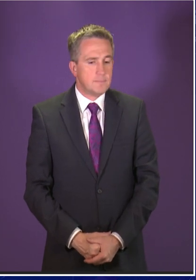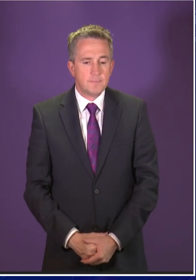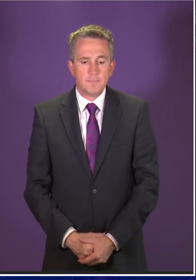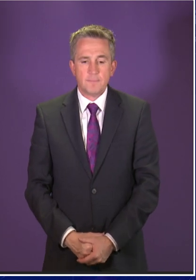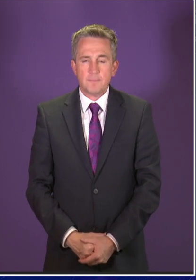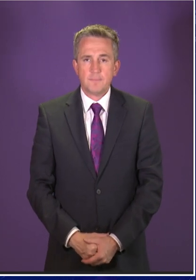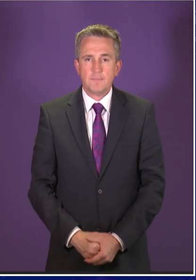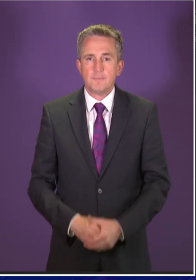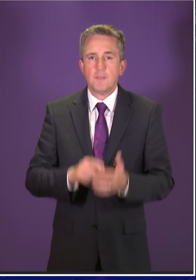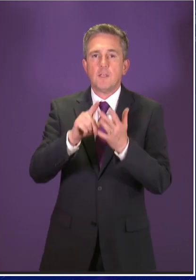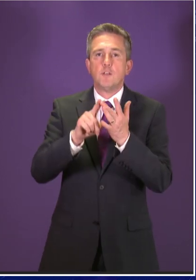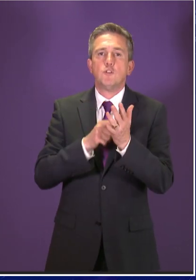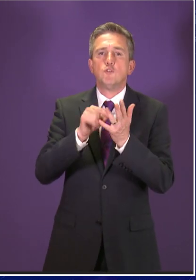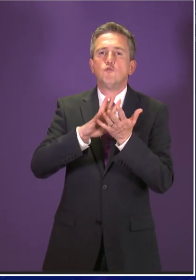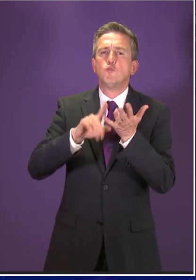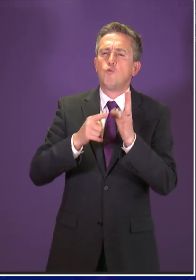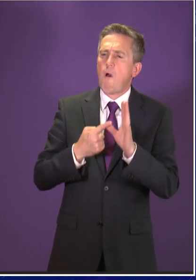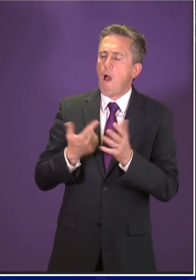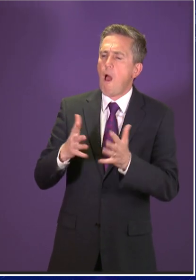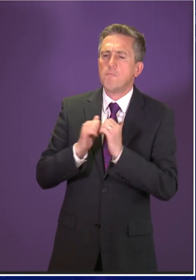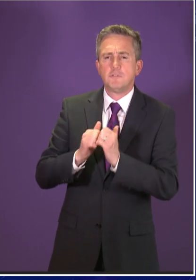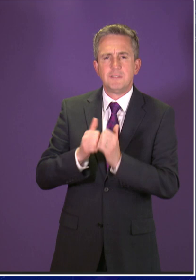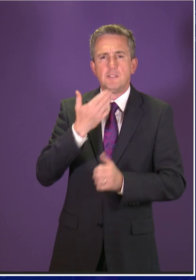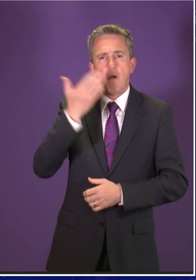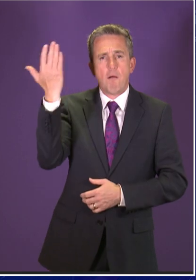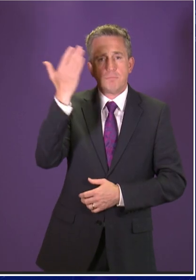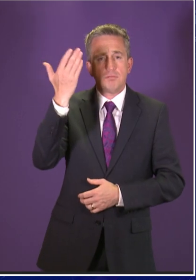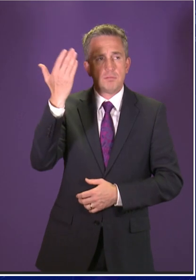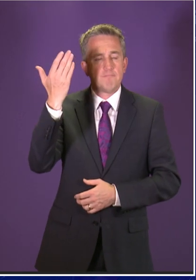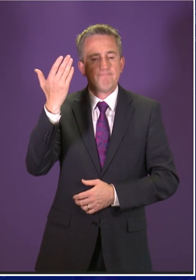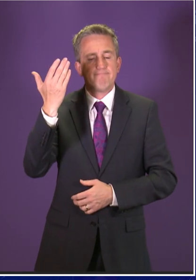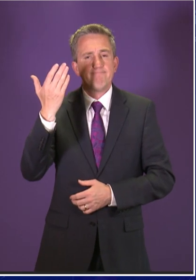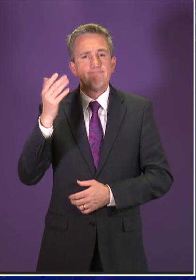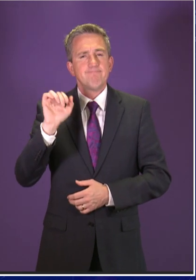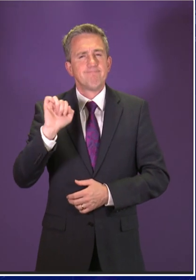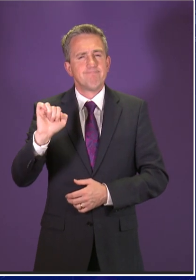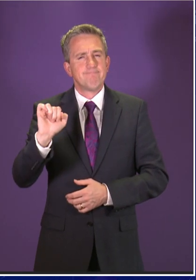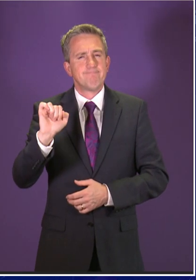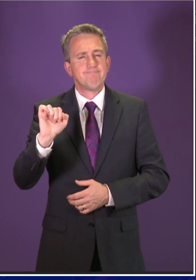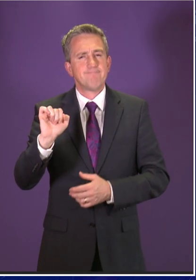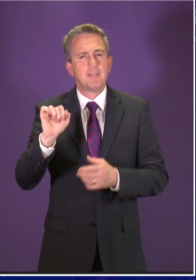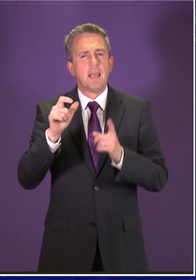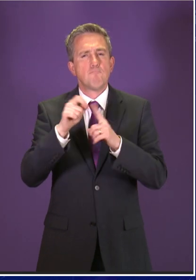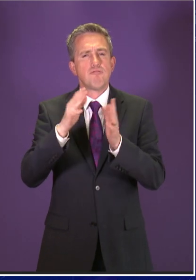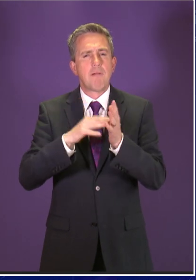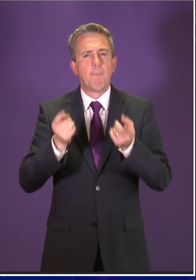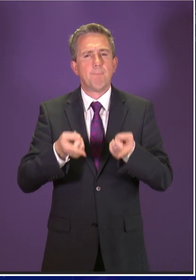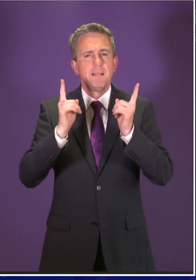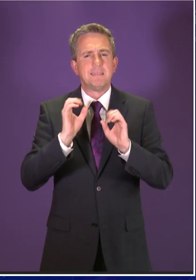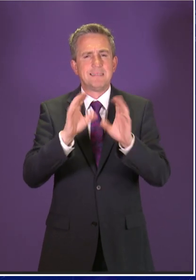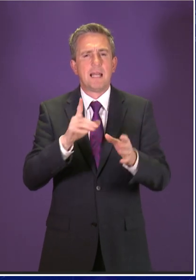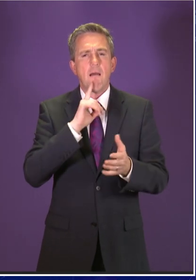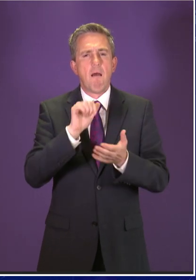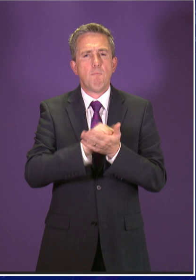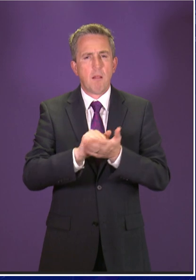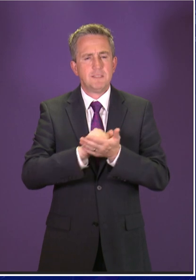Thank you very much, Joshua. And she has sent her apologies at not being able to join us, but I'm delighted to introduce